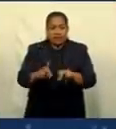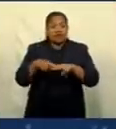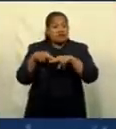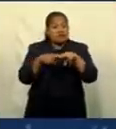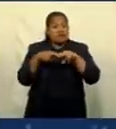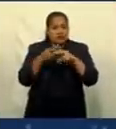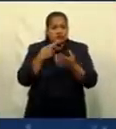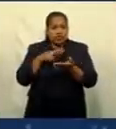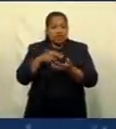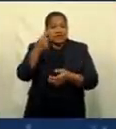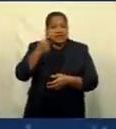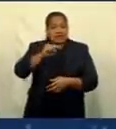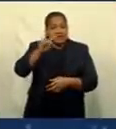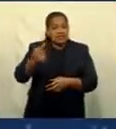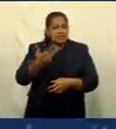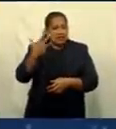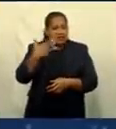recorded